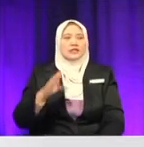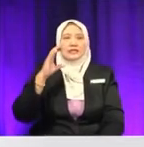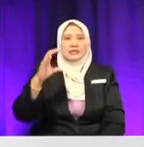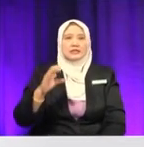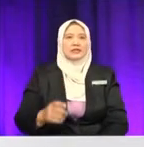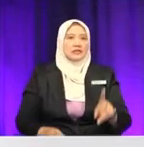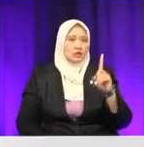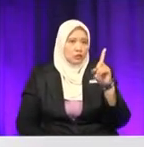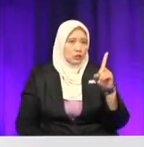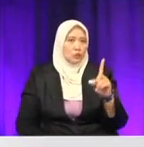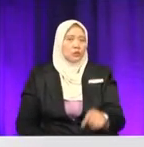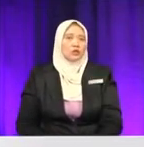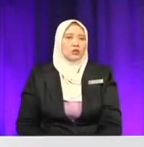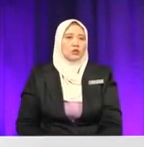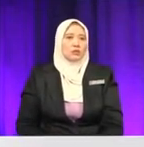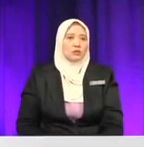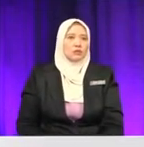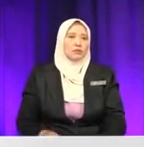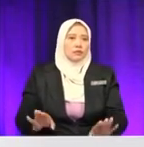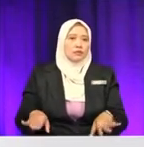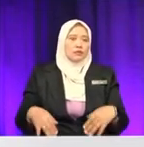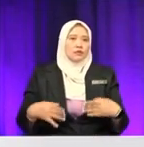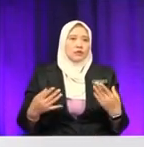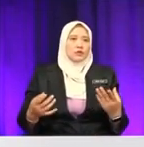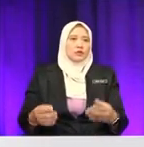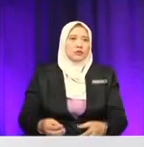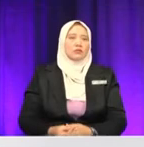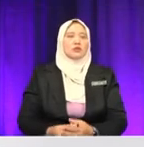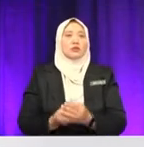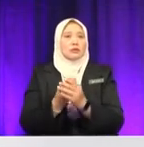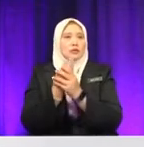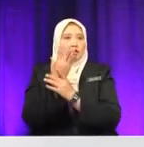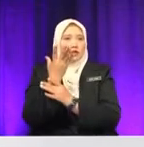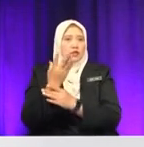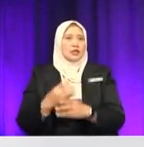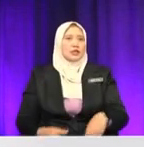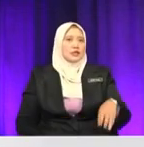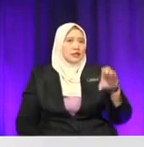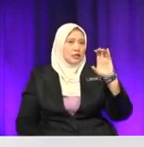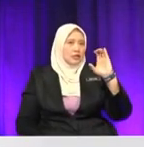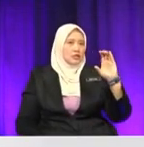E1. All right. So who wants to give it a shot? How would you grow your E1, your second sentence? Go.